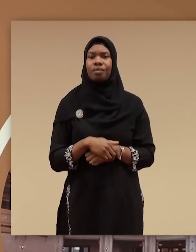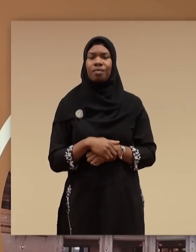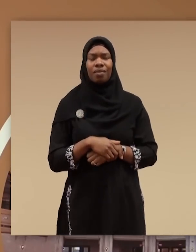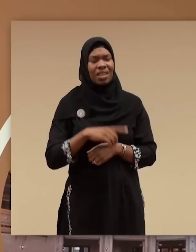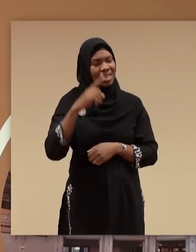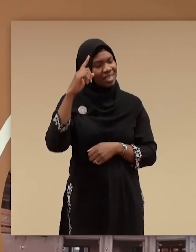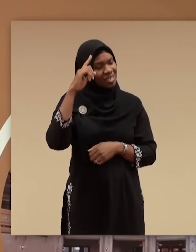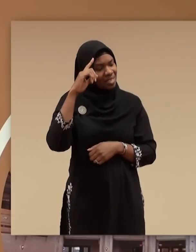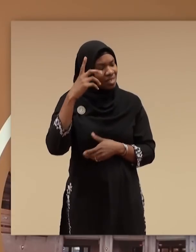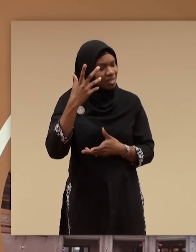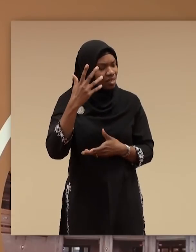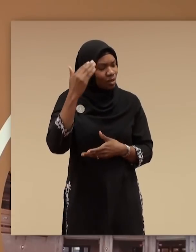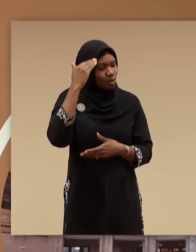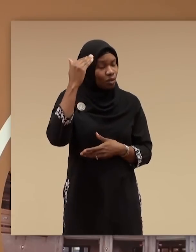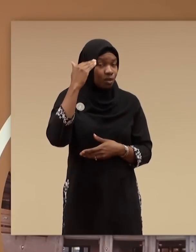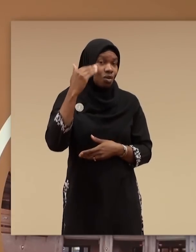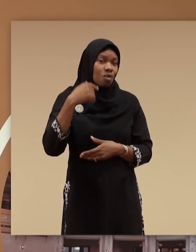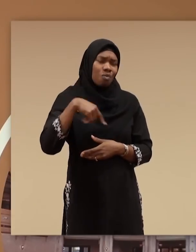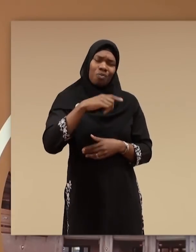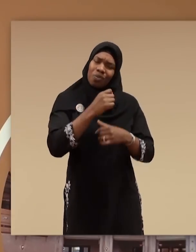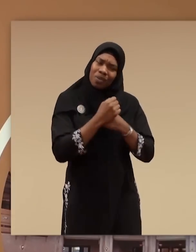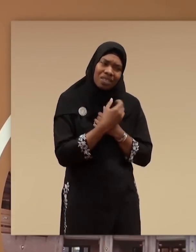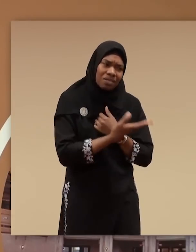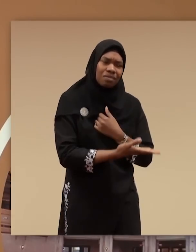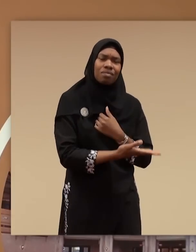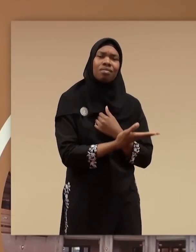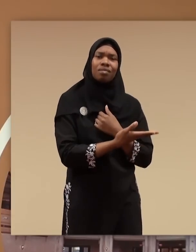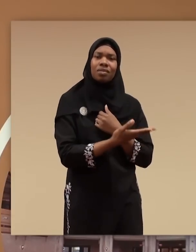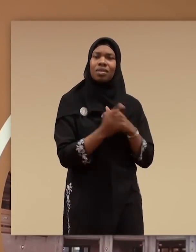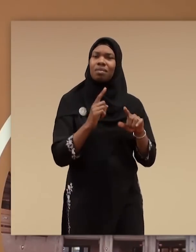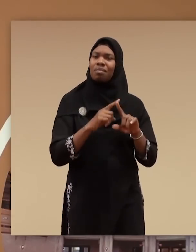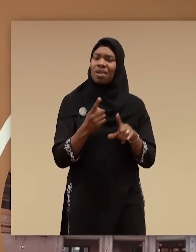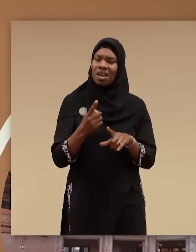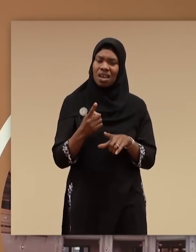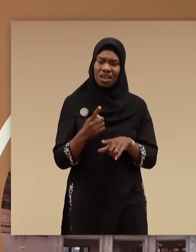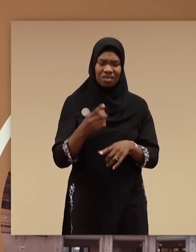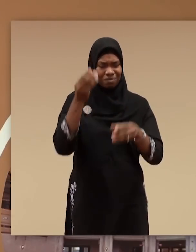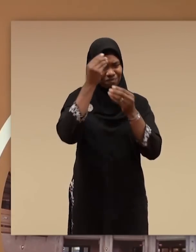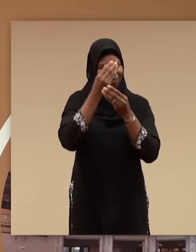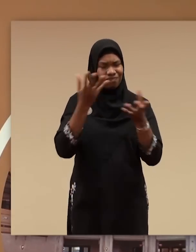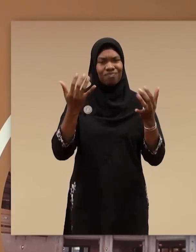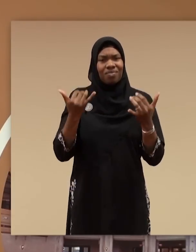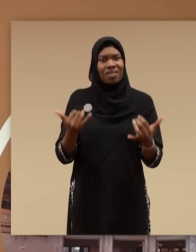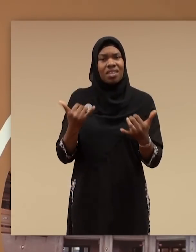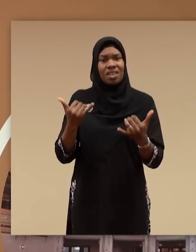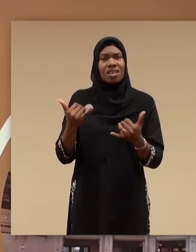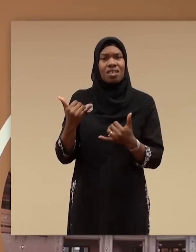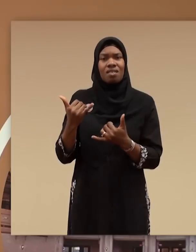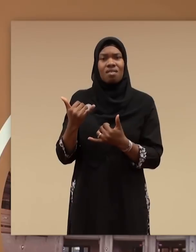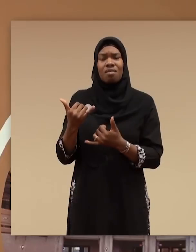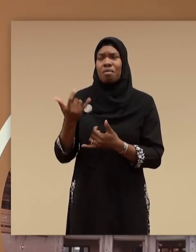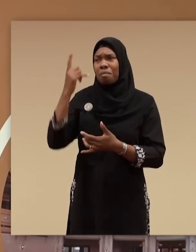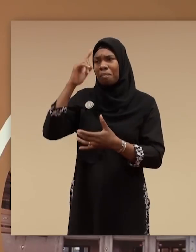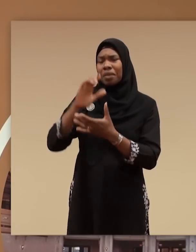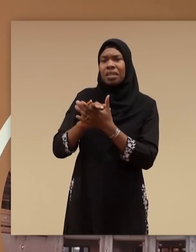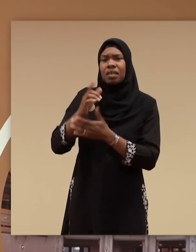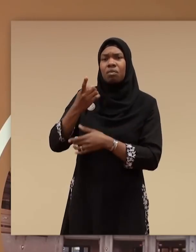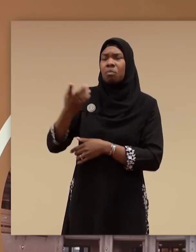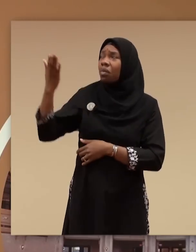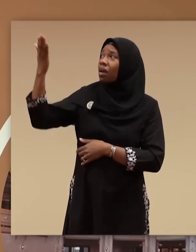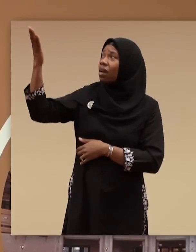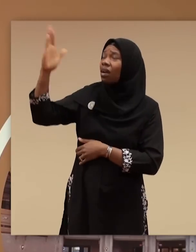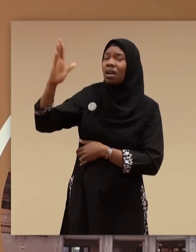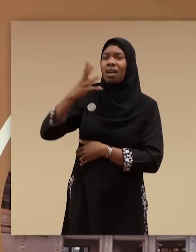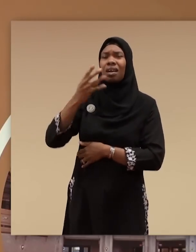brought this Islam. You brought this oneness of God. You brought what you brought of Quran.